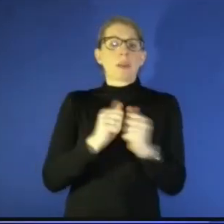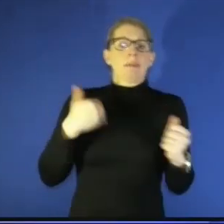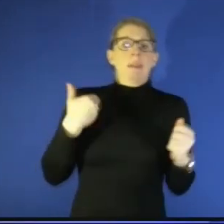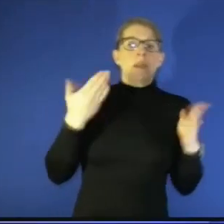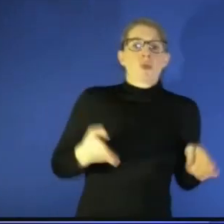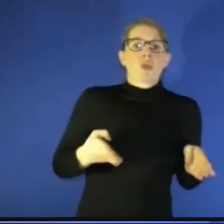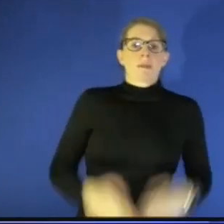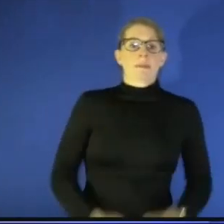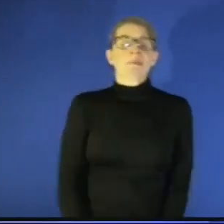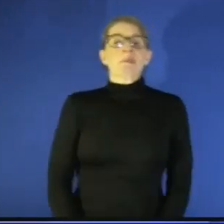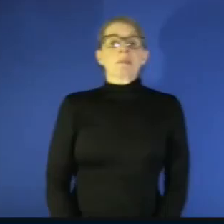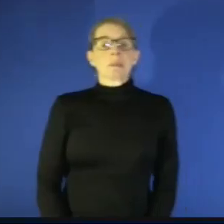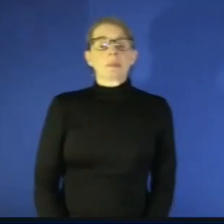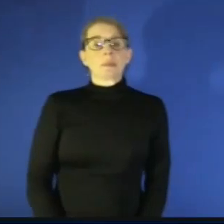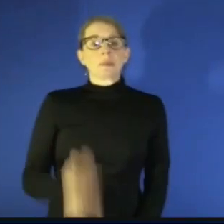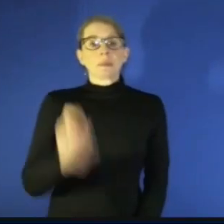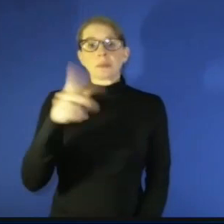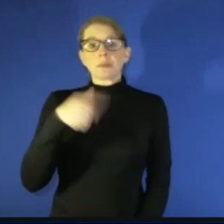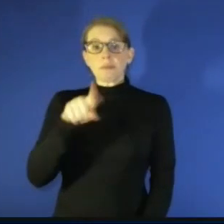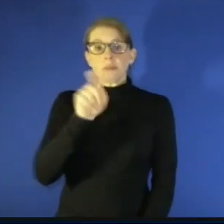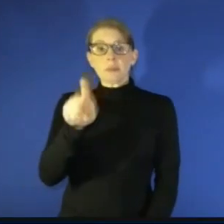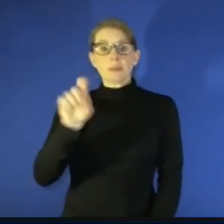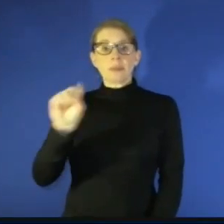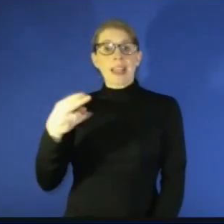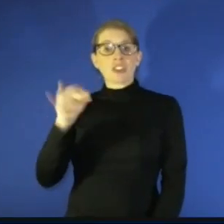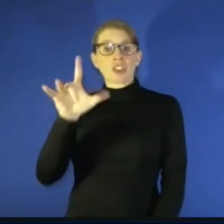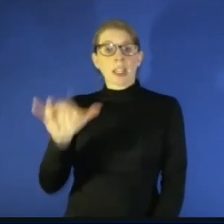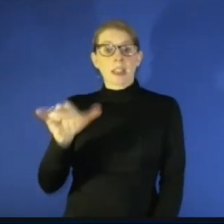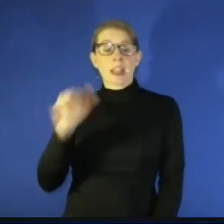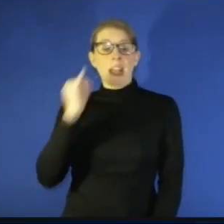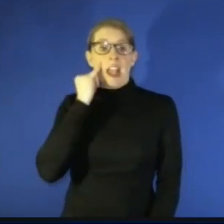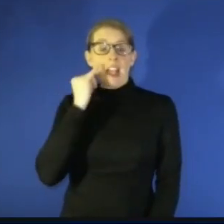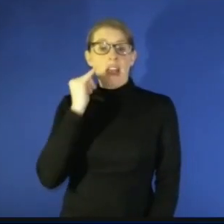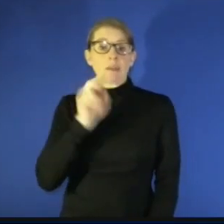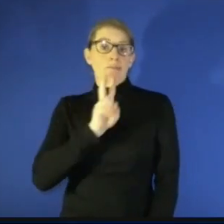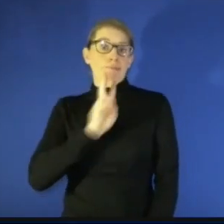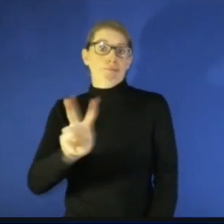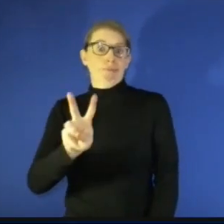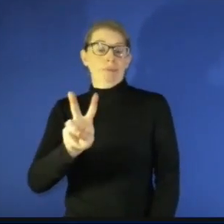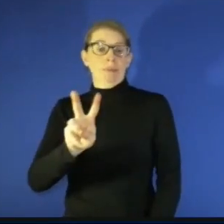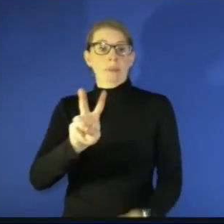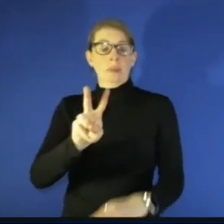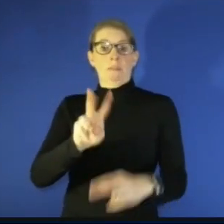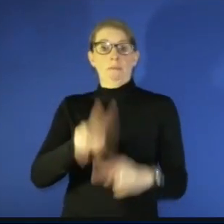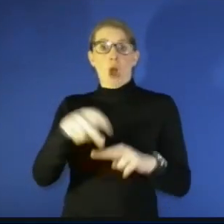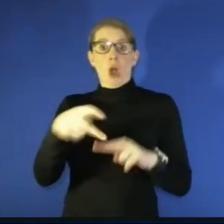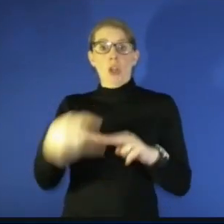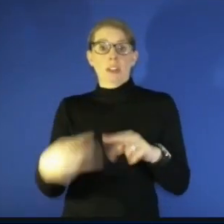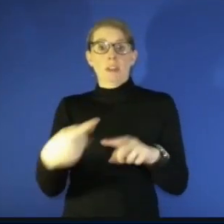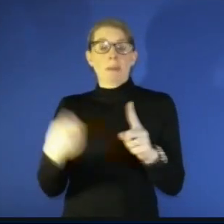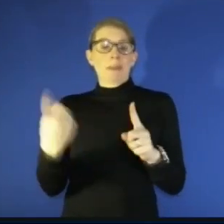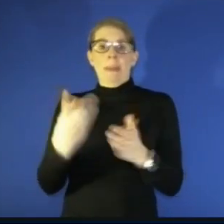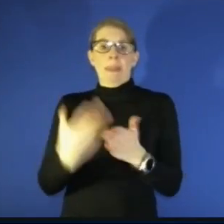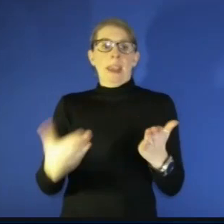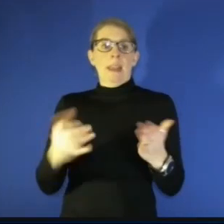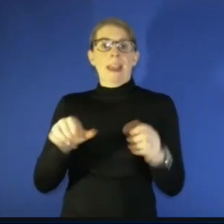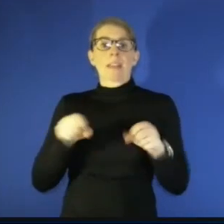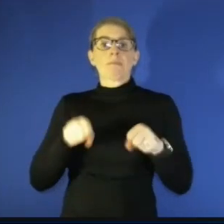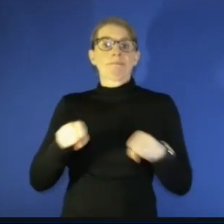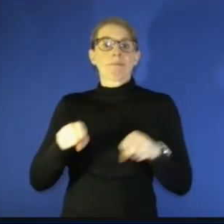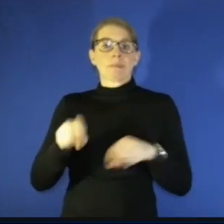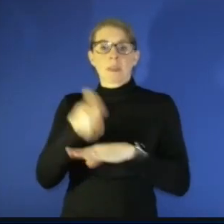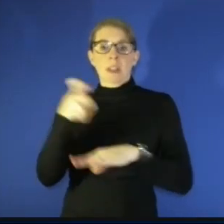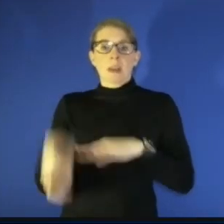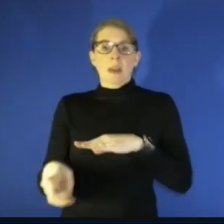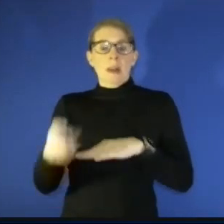Okay, I want to ask a question from Ashley. If your toddler falls out of something, like a shopping cart, for example, hits their head on the ground, but